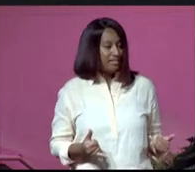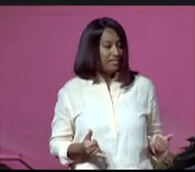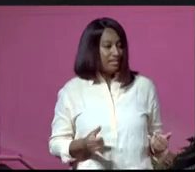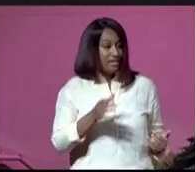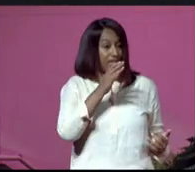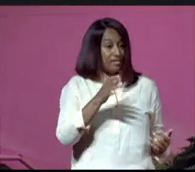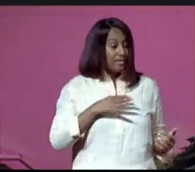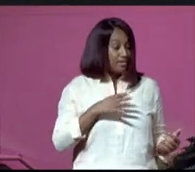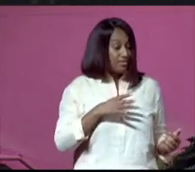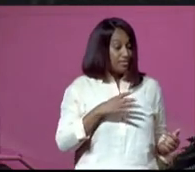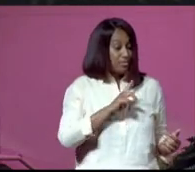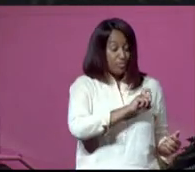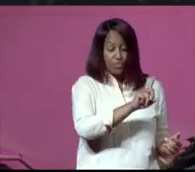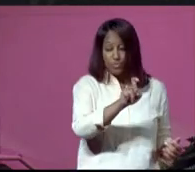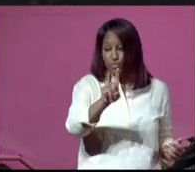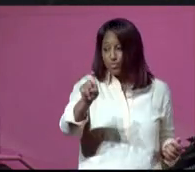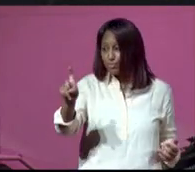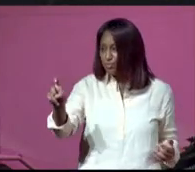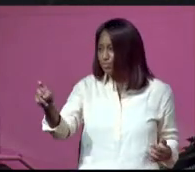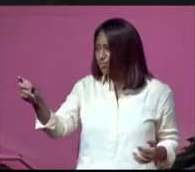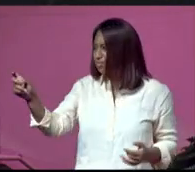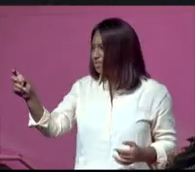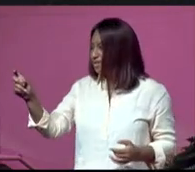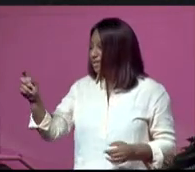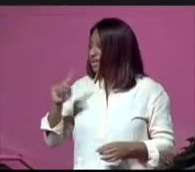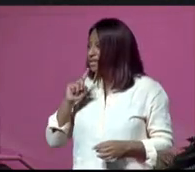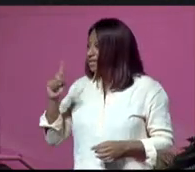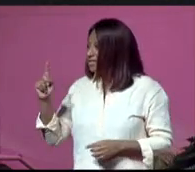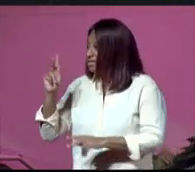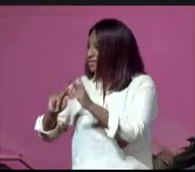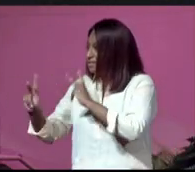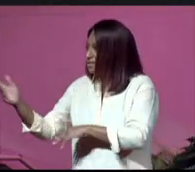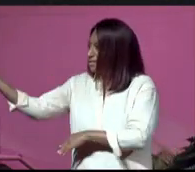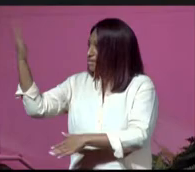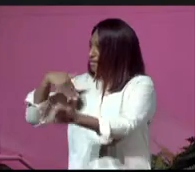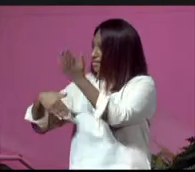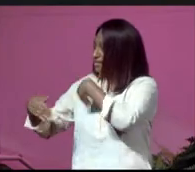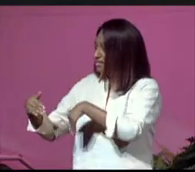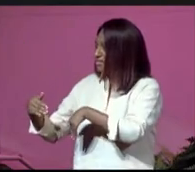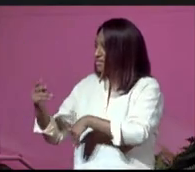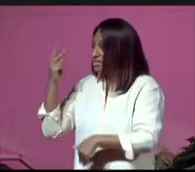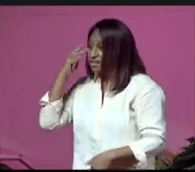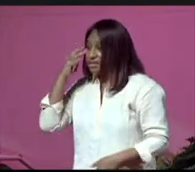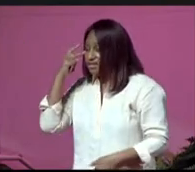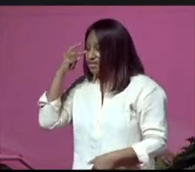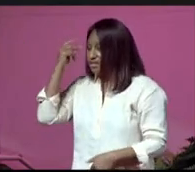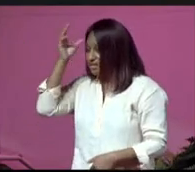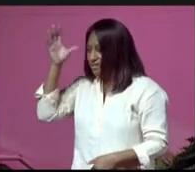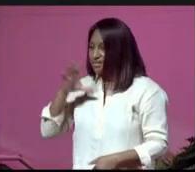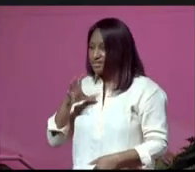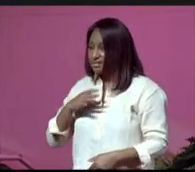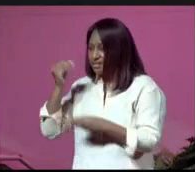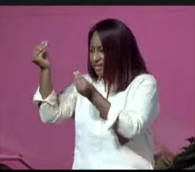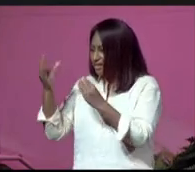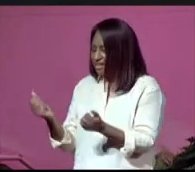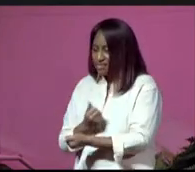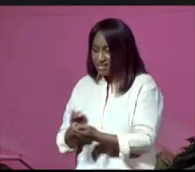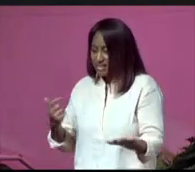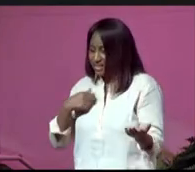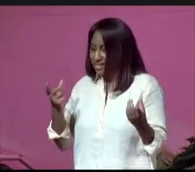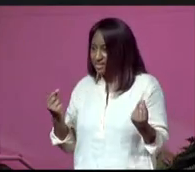people, come see a man who told me everything I ever did. Could this